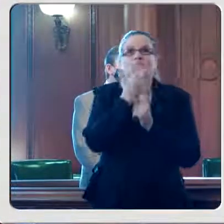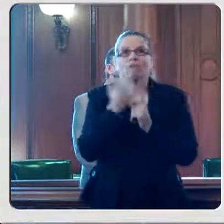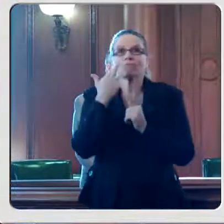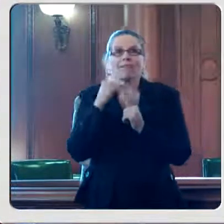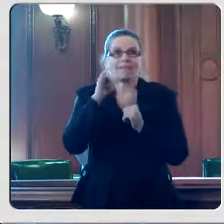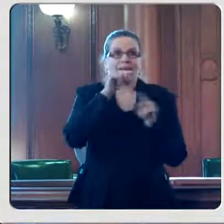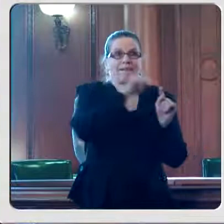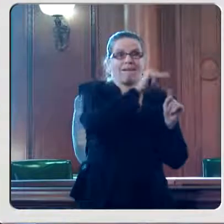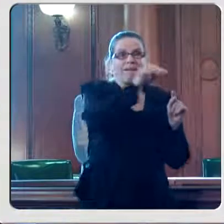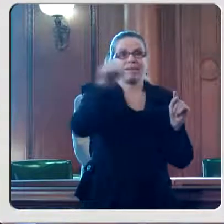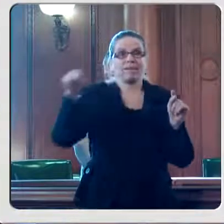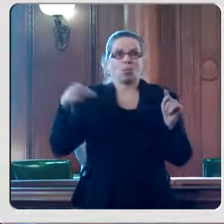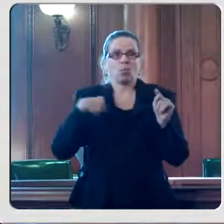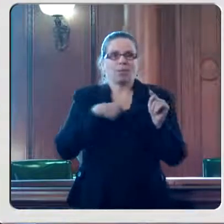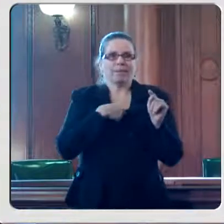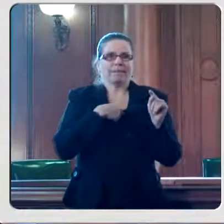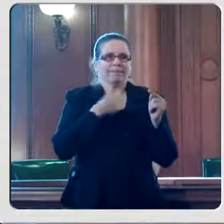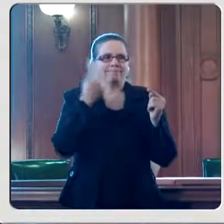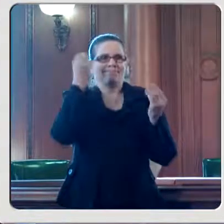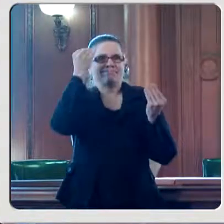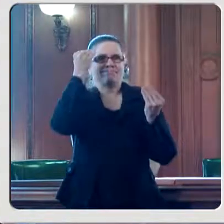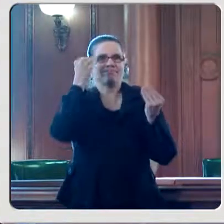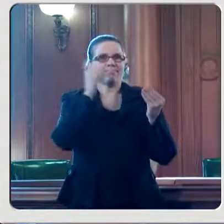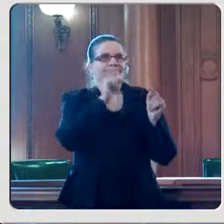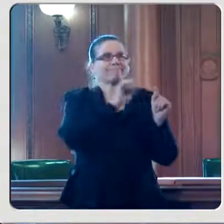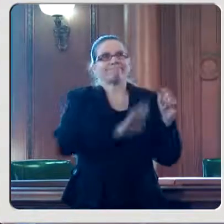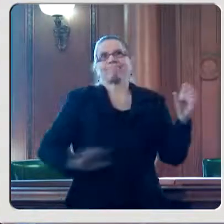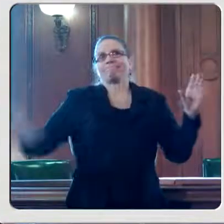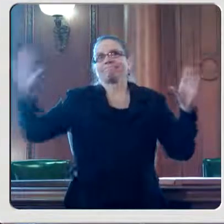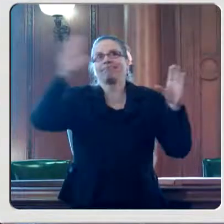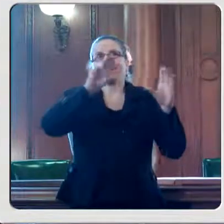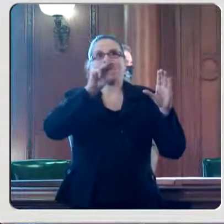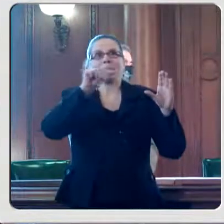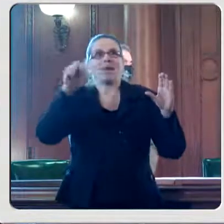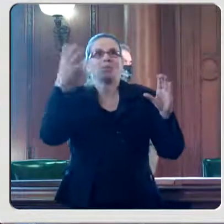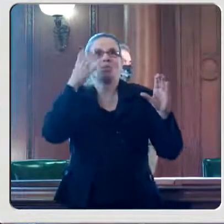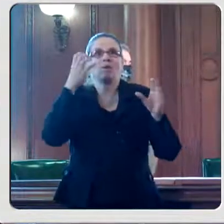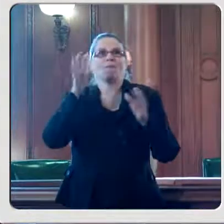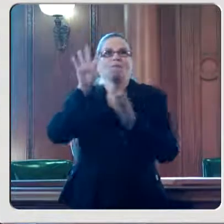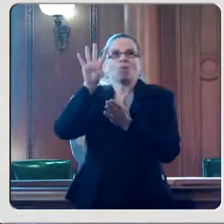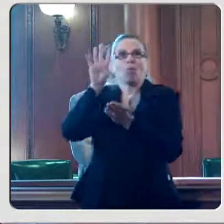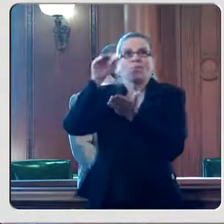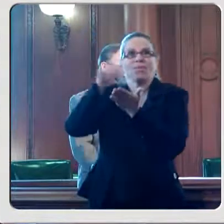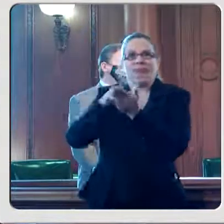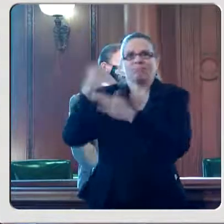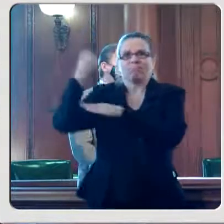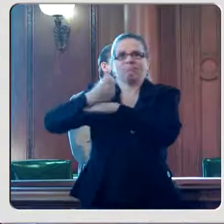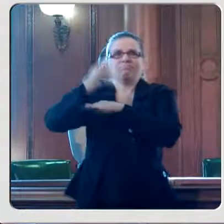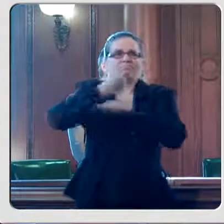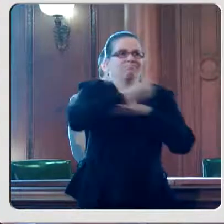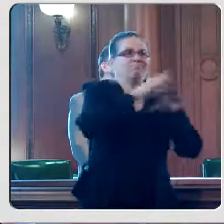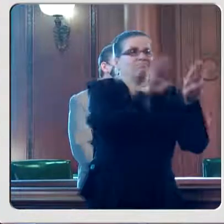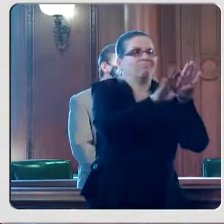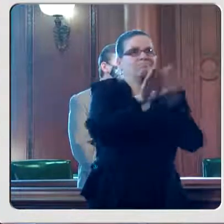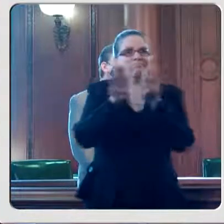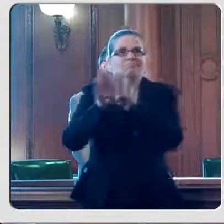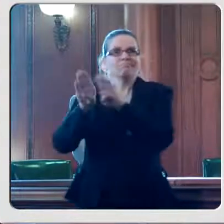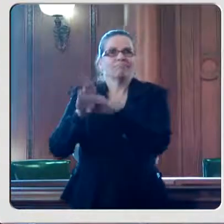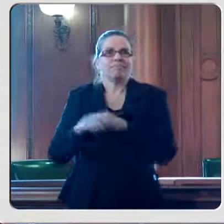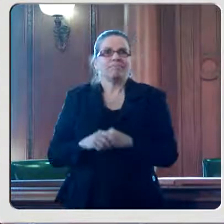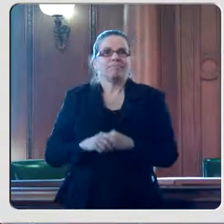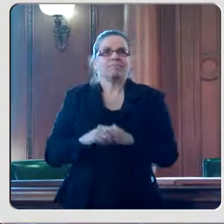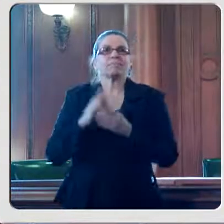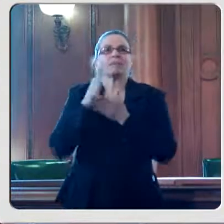4,000 restaurants have closed in Massachusetts. Outdoor dining will remain essential for those restaurants that have survived, and the city